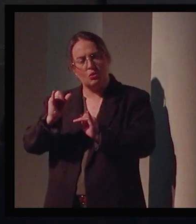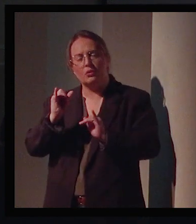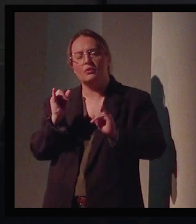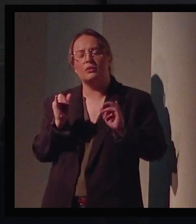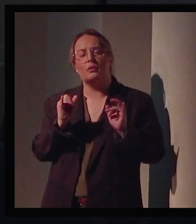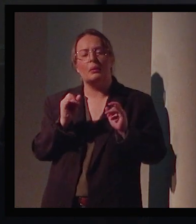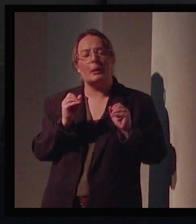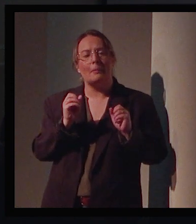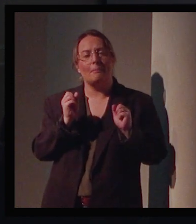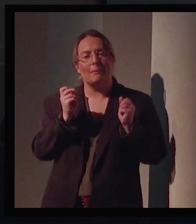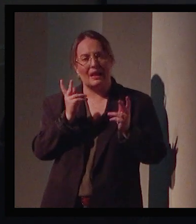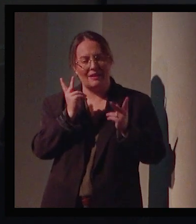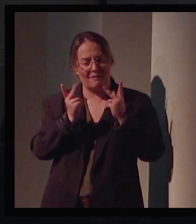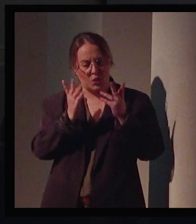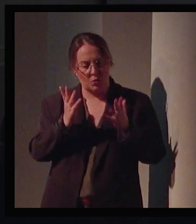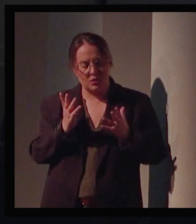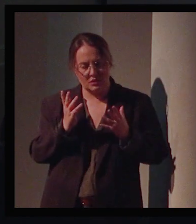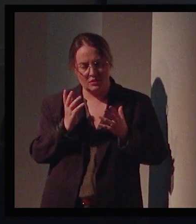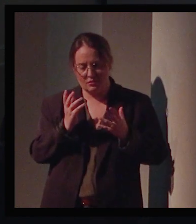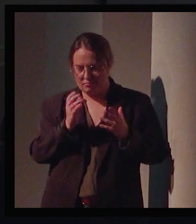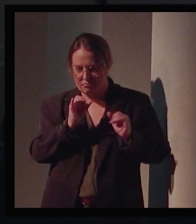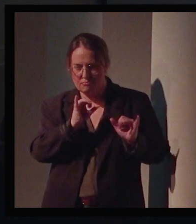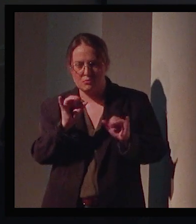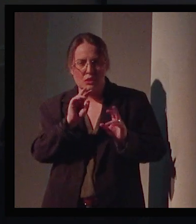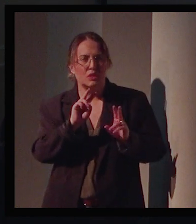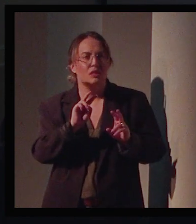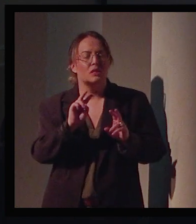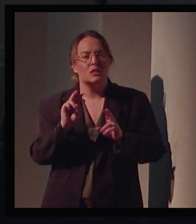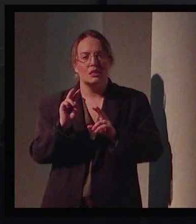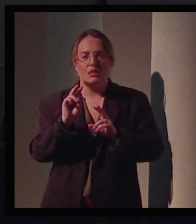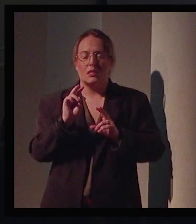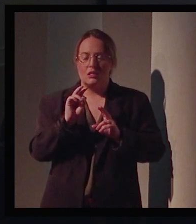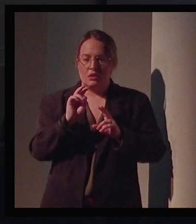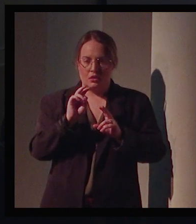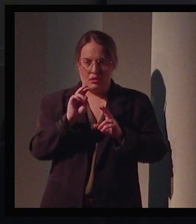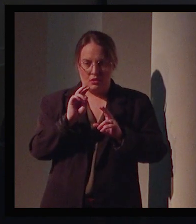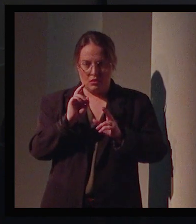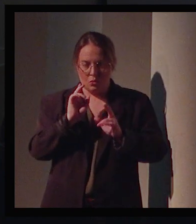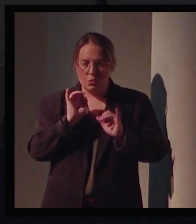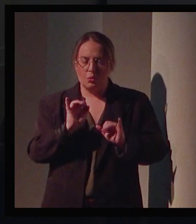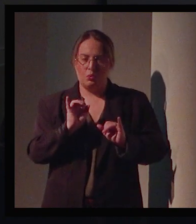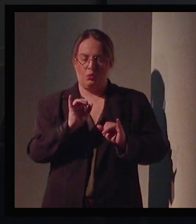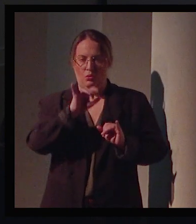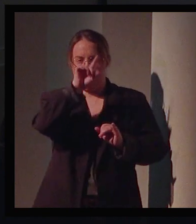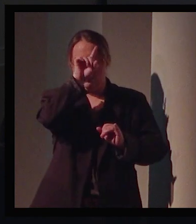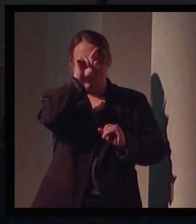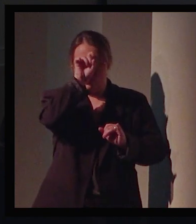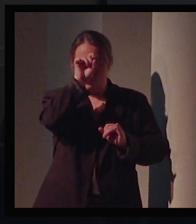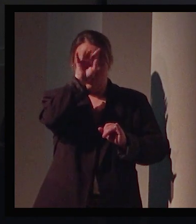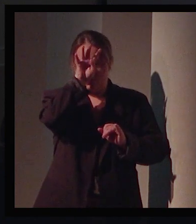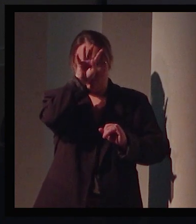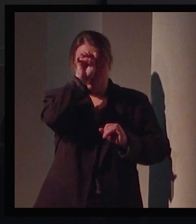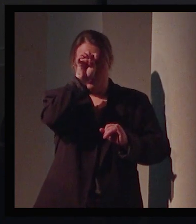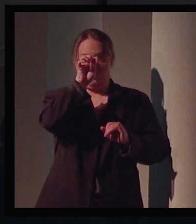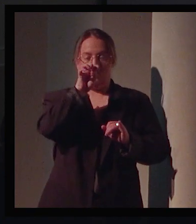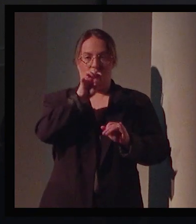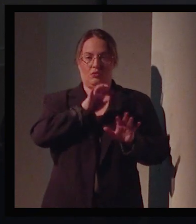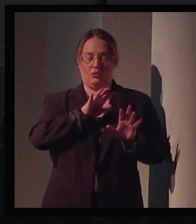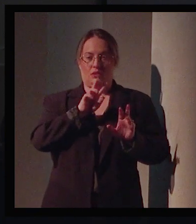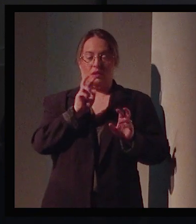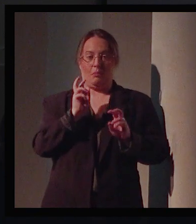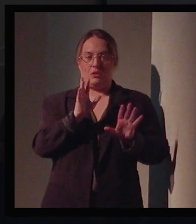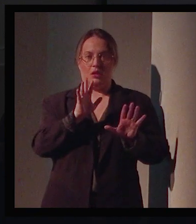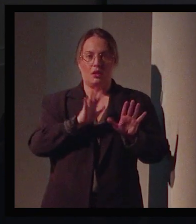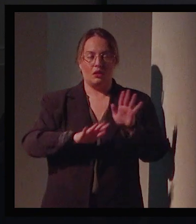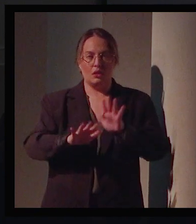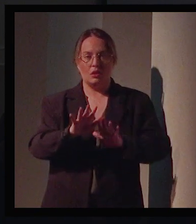many viewers in 1863 a puzzling composition and a baffling subject. As one critic at the time